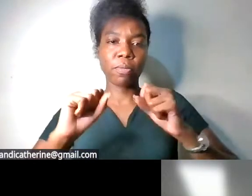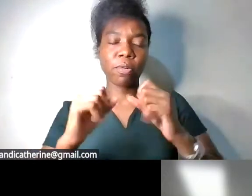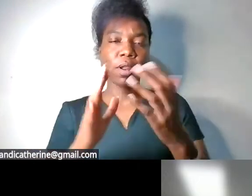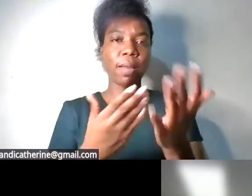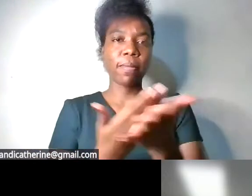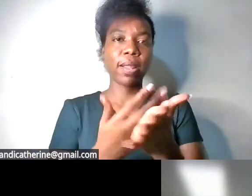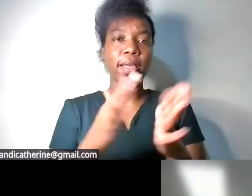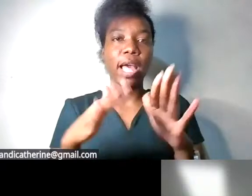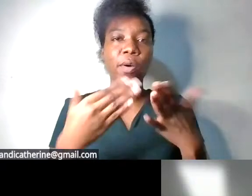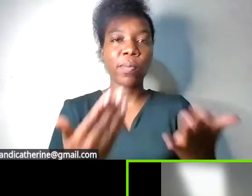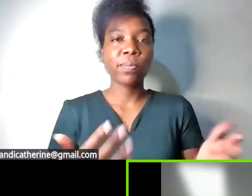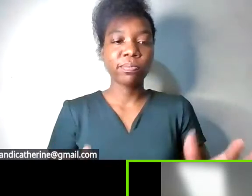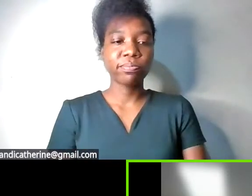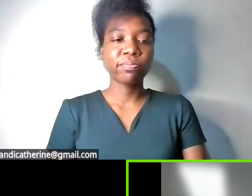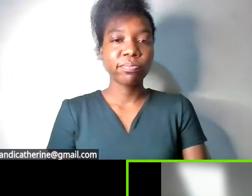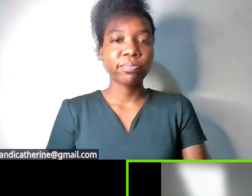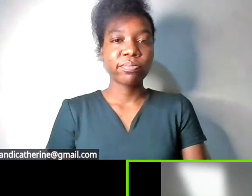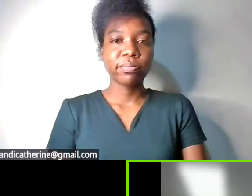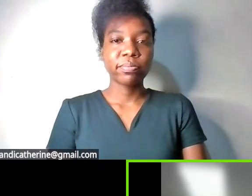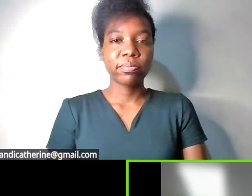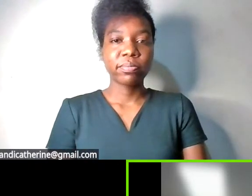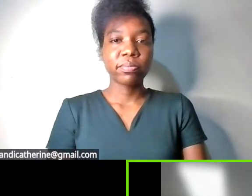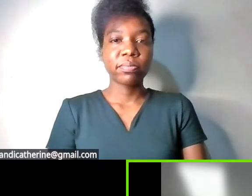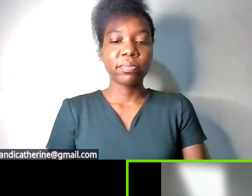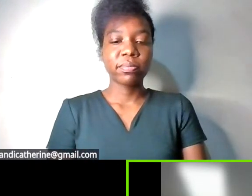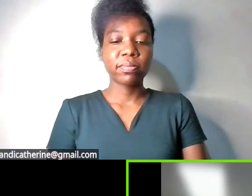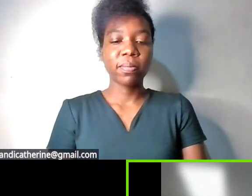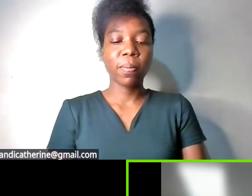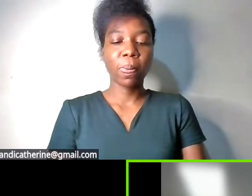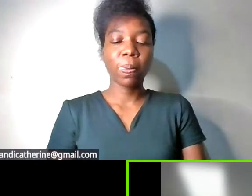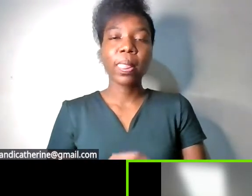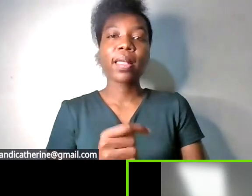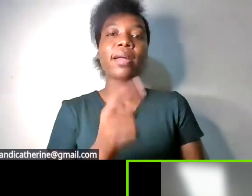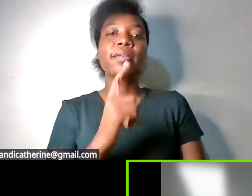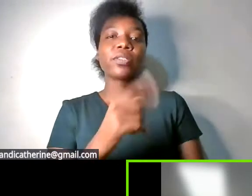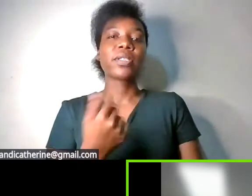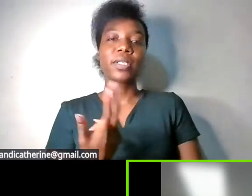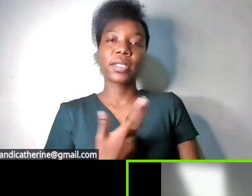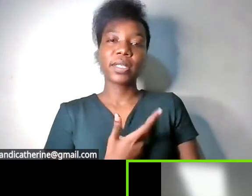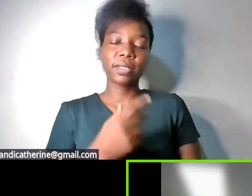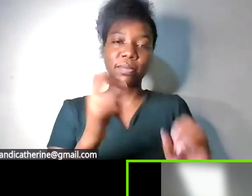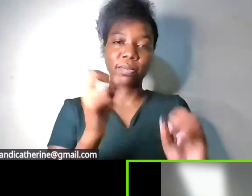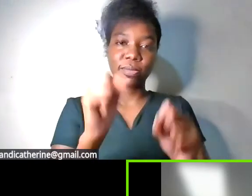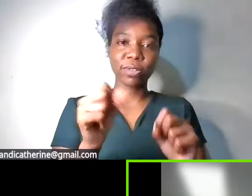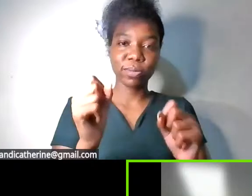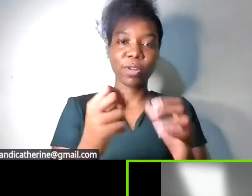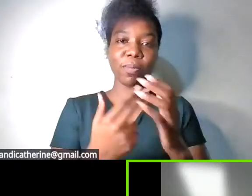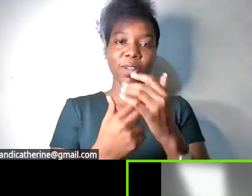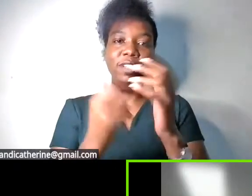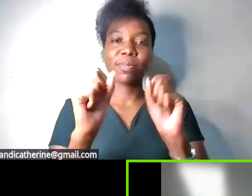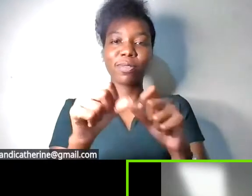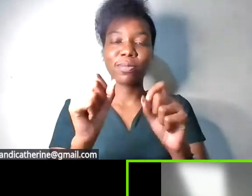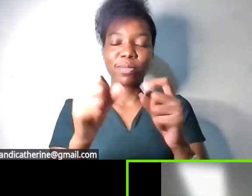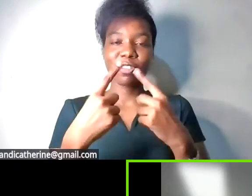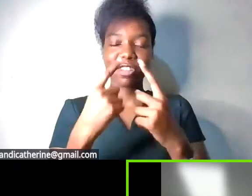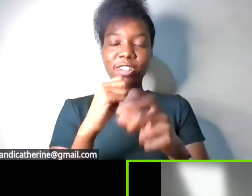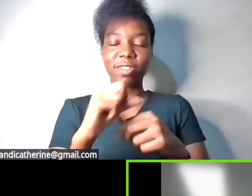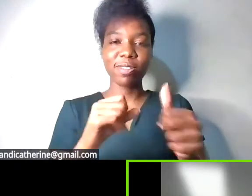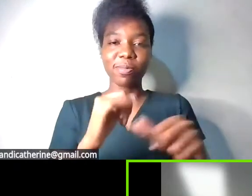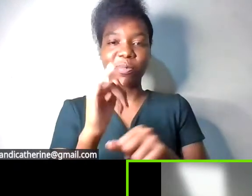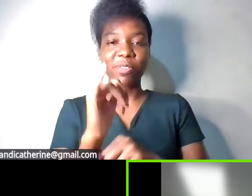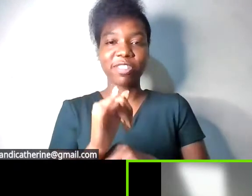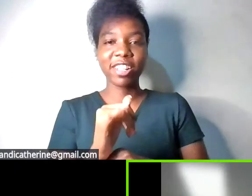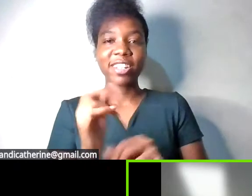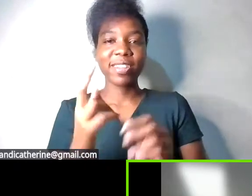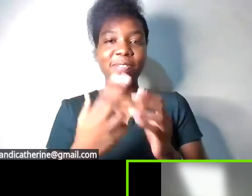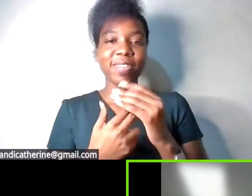Augustine? Fantastic. So you know what? Why don't we let our partners in our partners, the